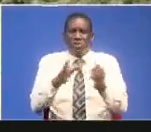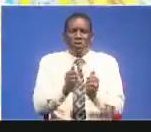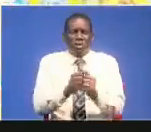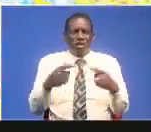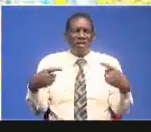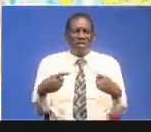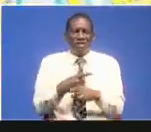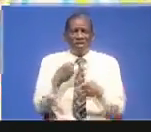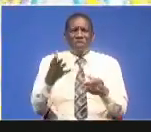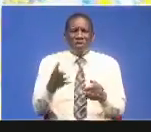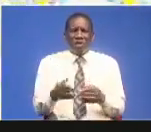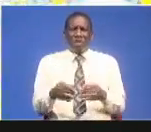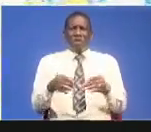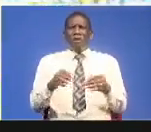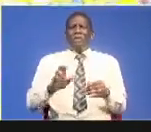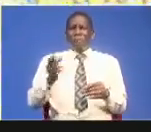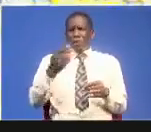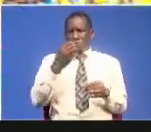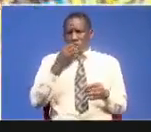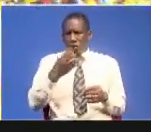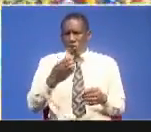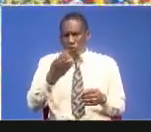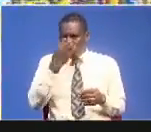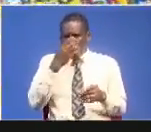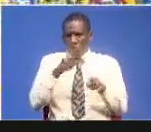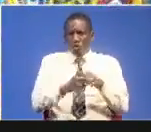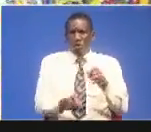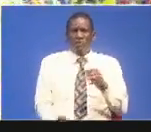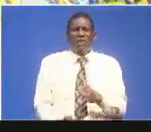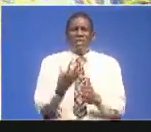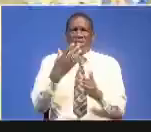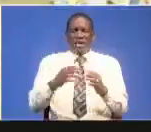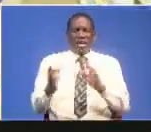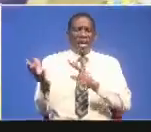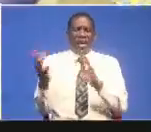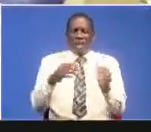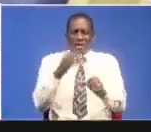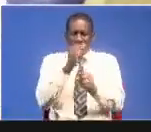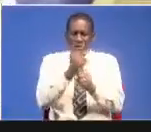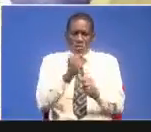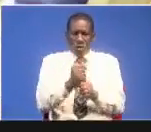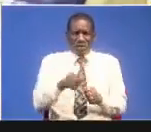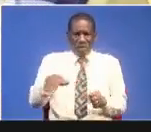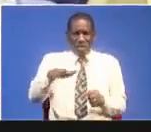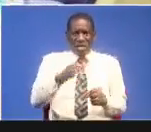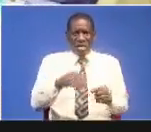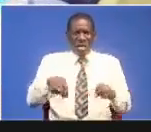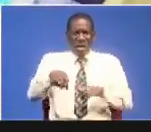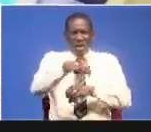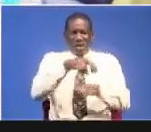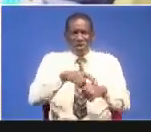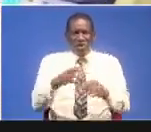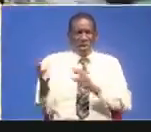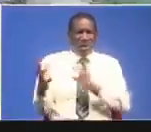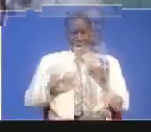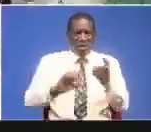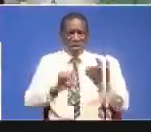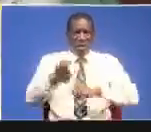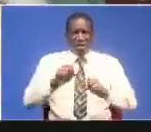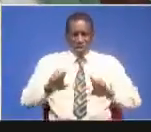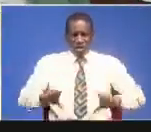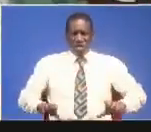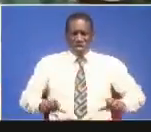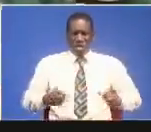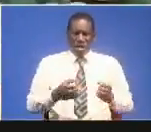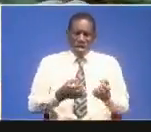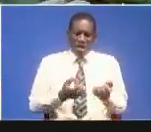just a different cast, he has also introduced the Climate Works Mtaani initiative, a national climate action and livelihood program